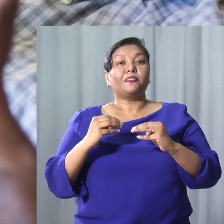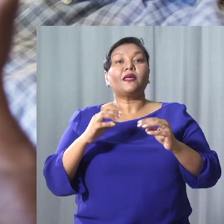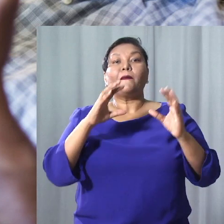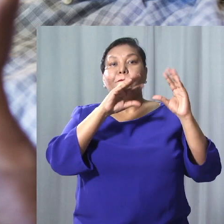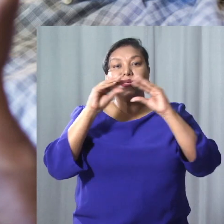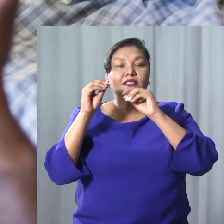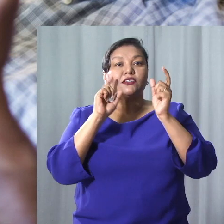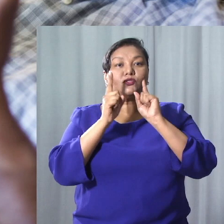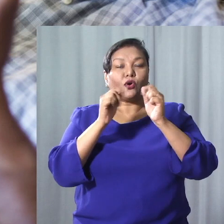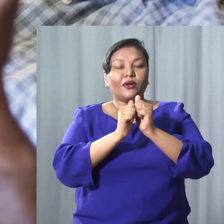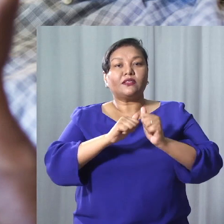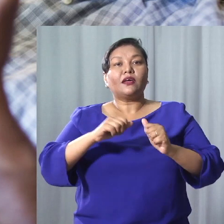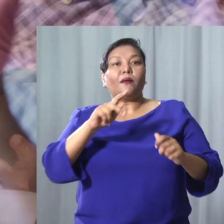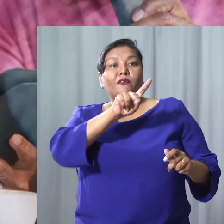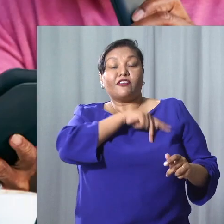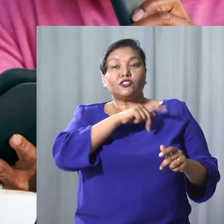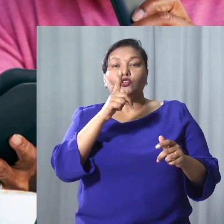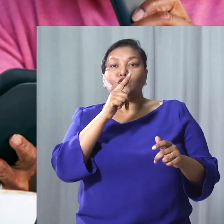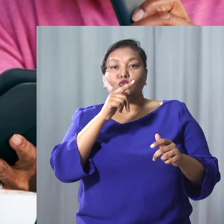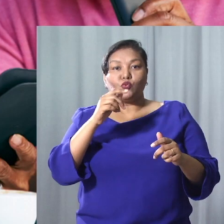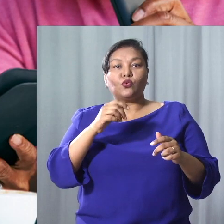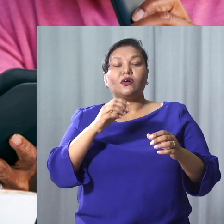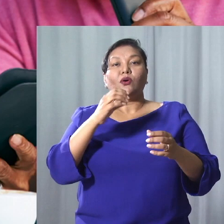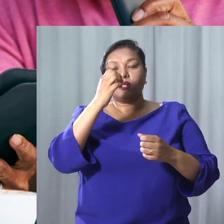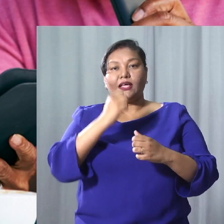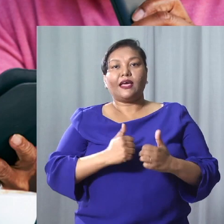intergenerational programs, virtual volunteerism,